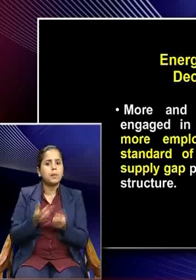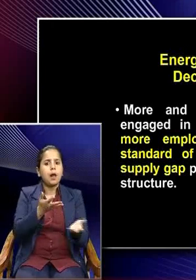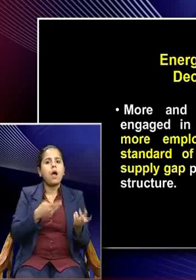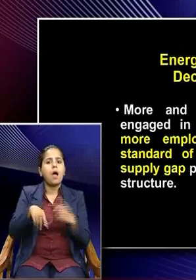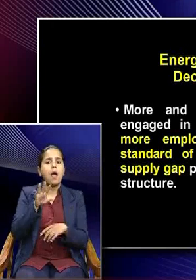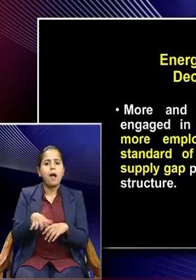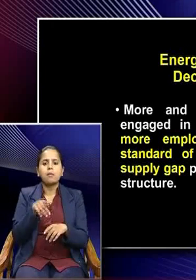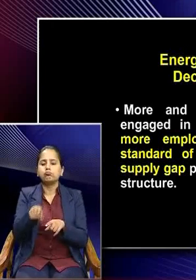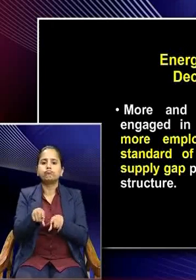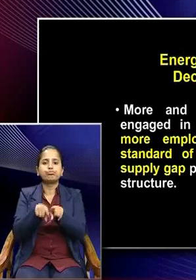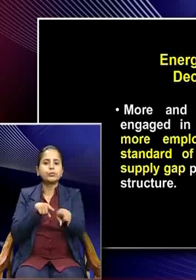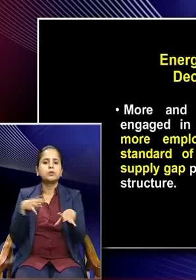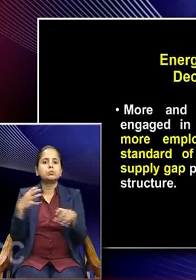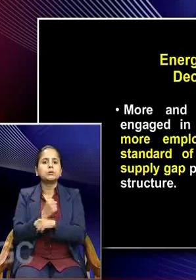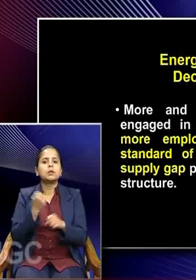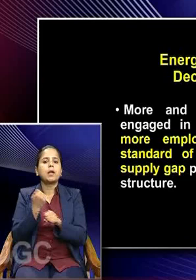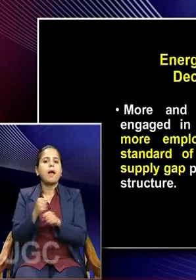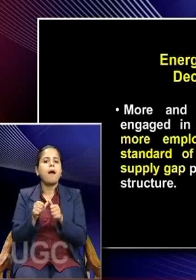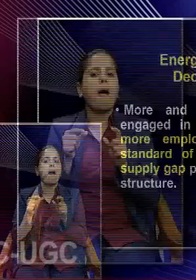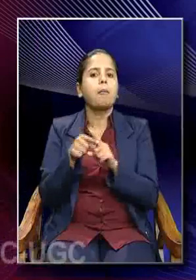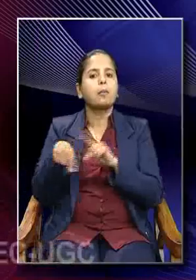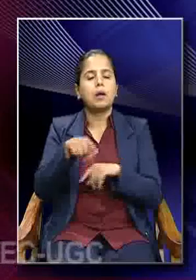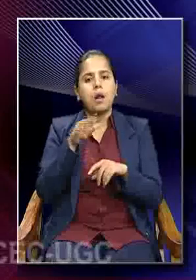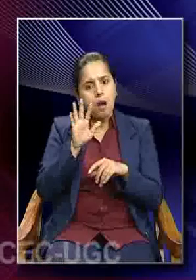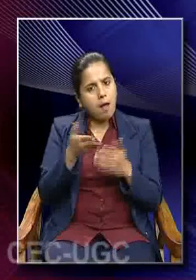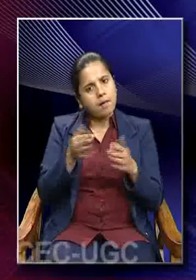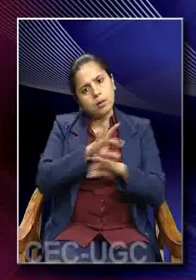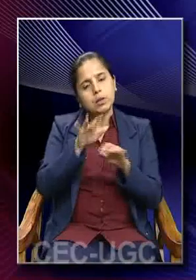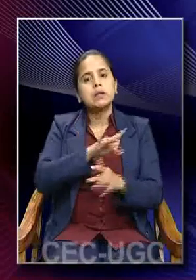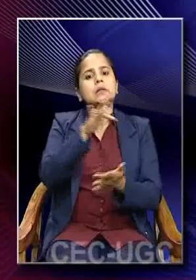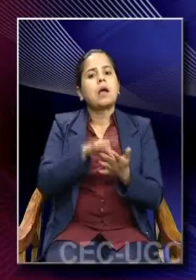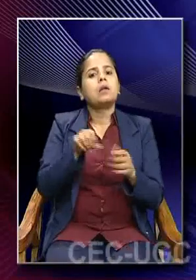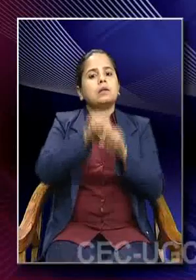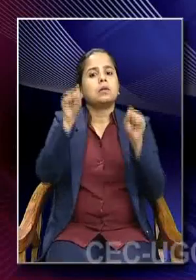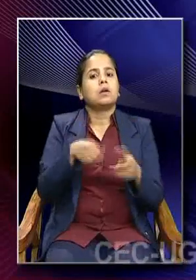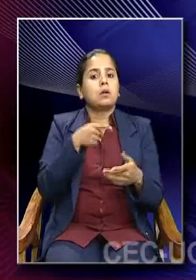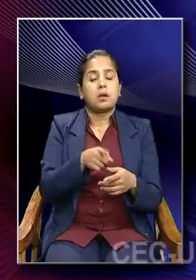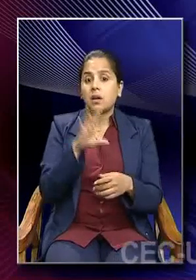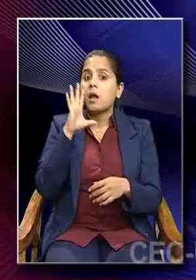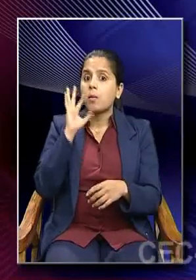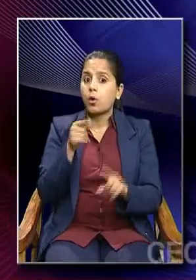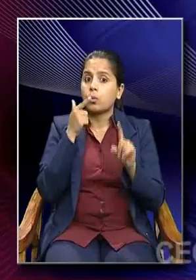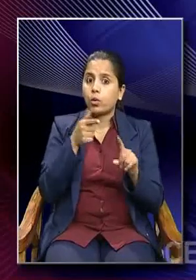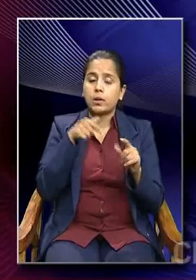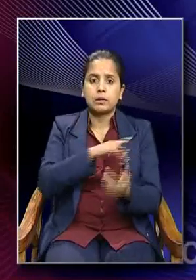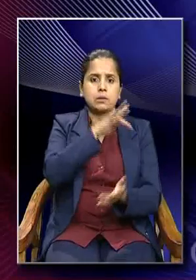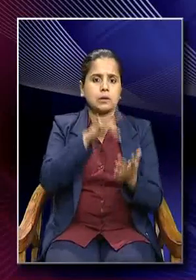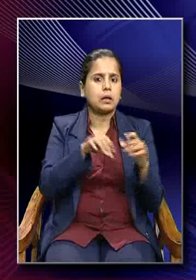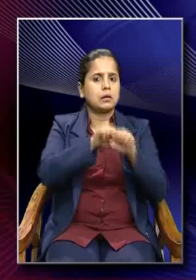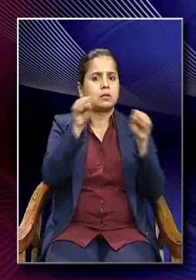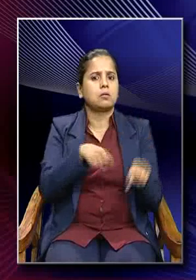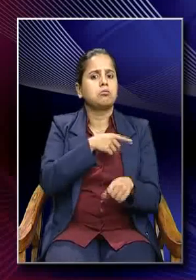which is prevailing in the centralized system. This is a very critical point, that the centralized system failed to